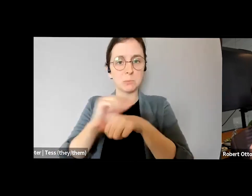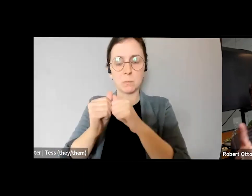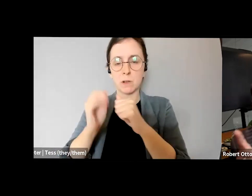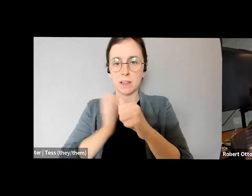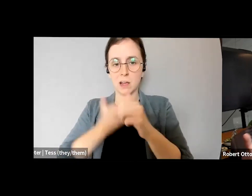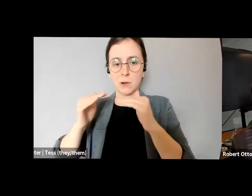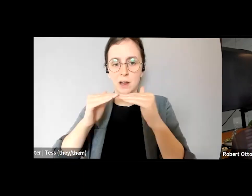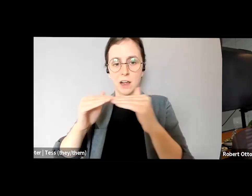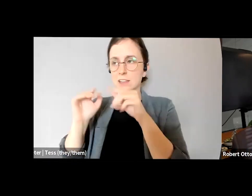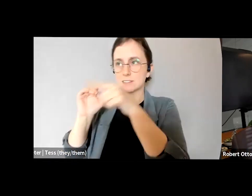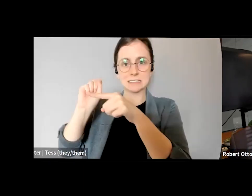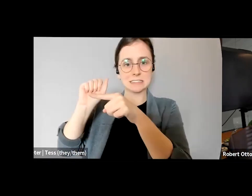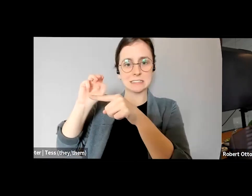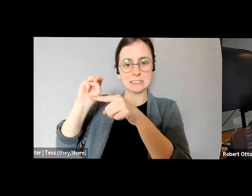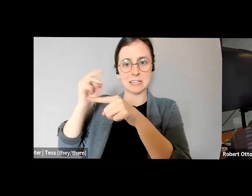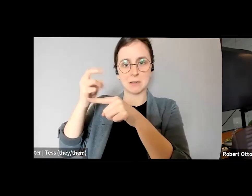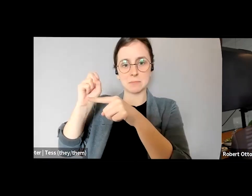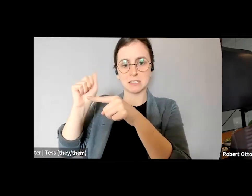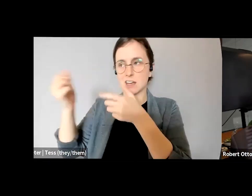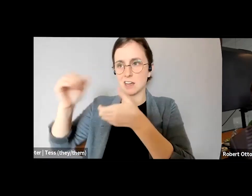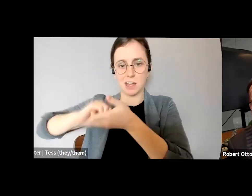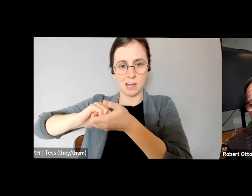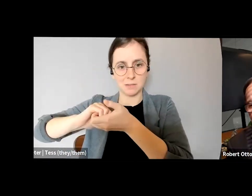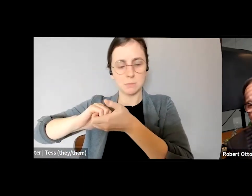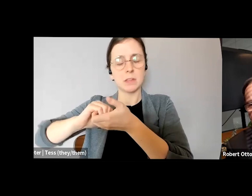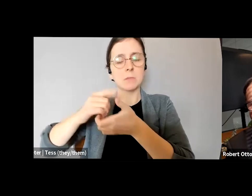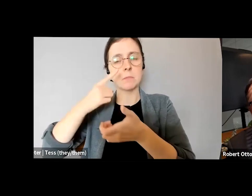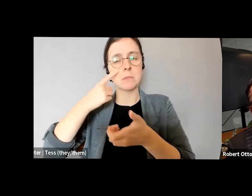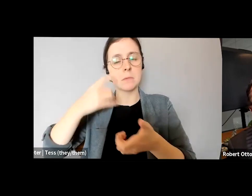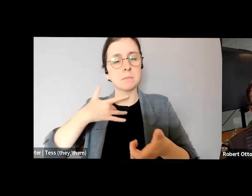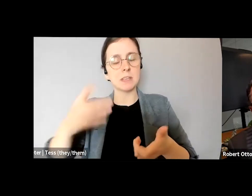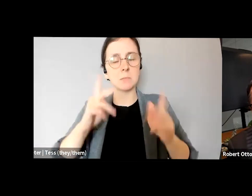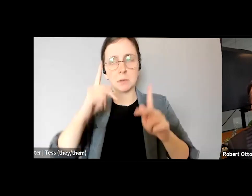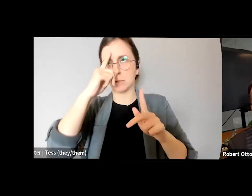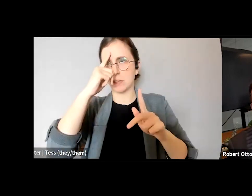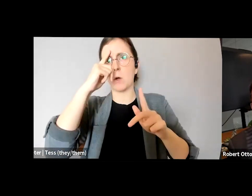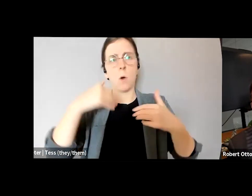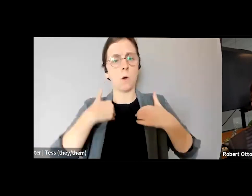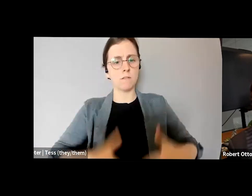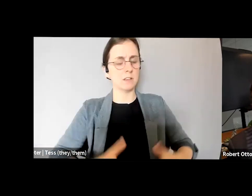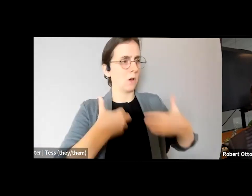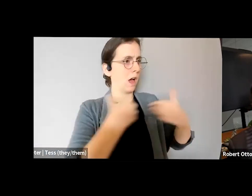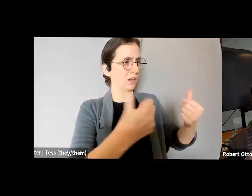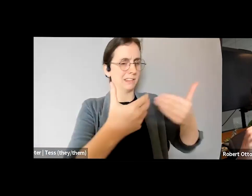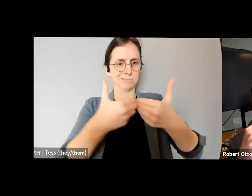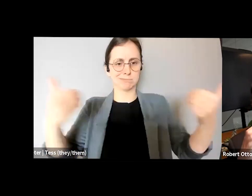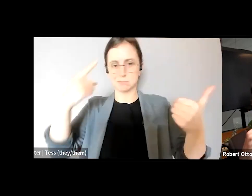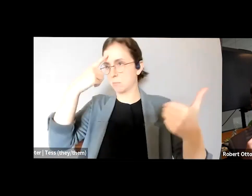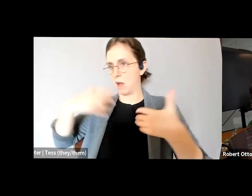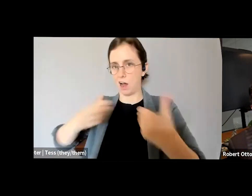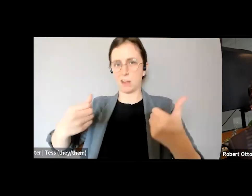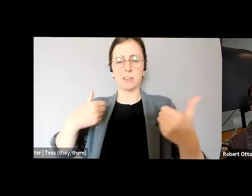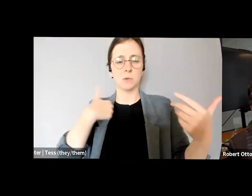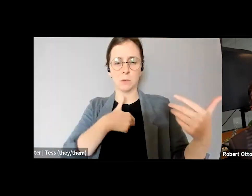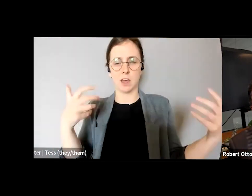reduce that dichotomy between mental and physical health care. Our job is really to produce that evidence. So I